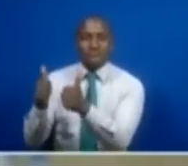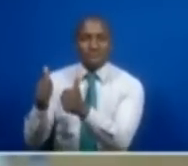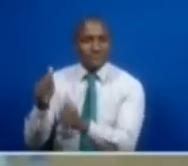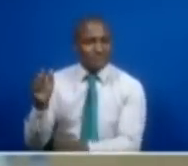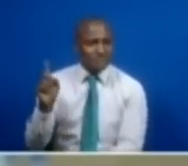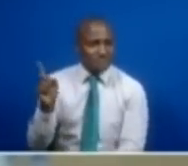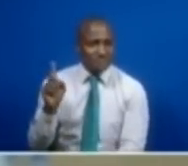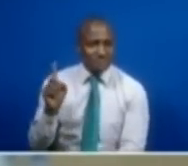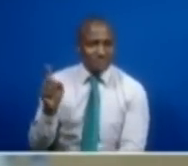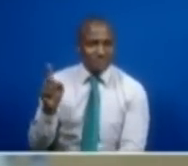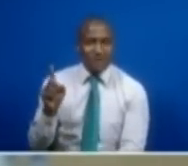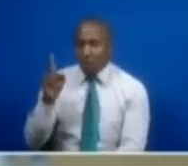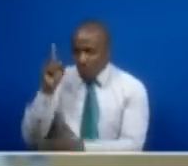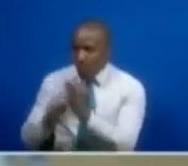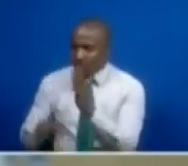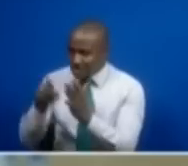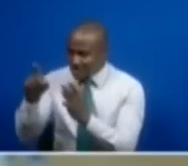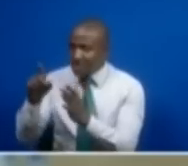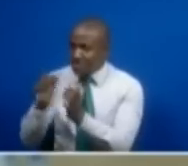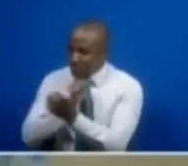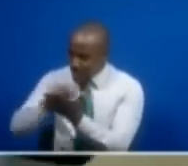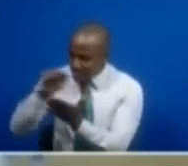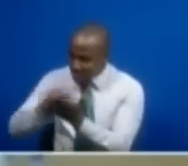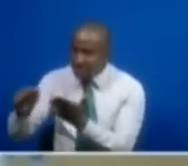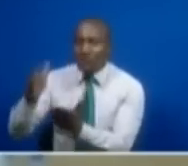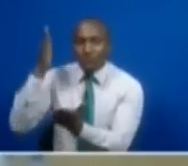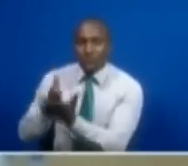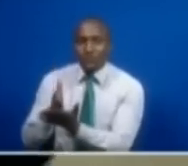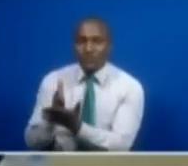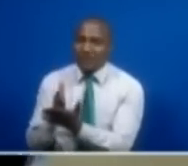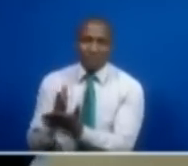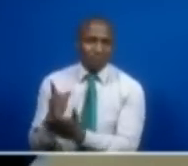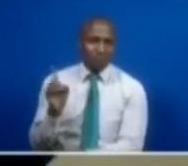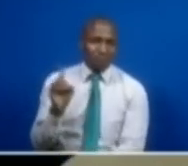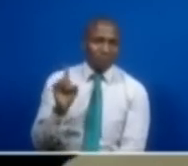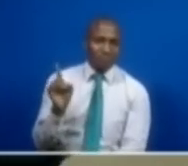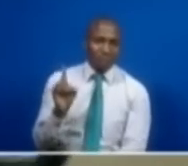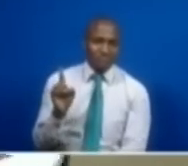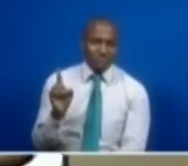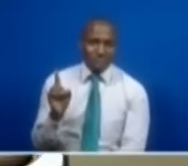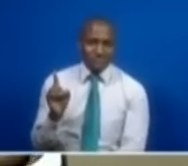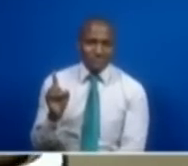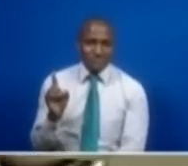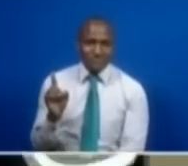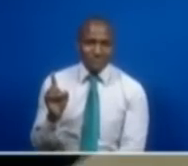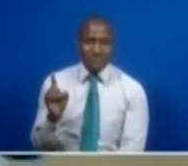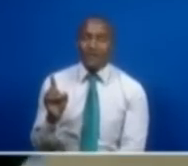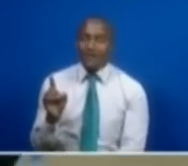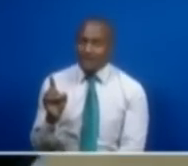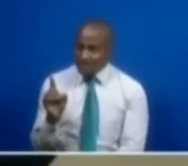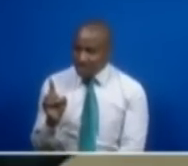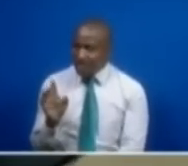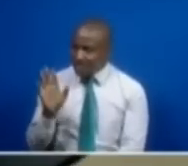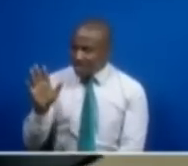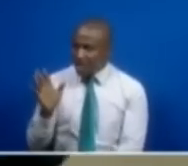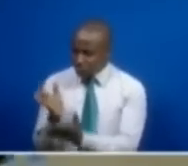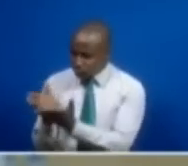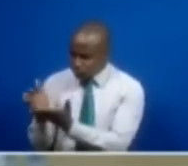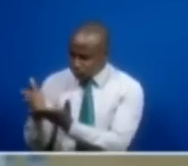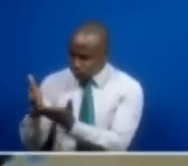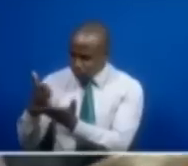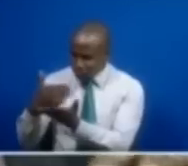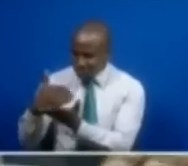whatever they publish is the truth, that that is what the country is thinking. Even their sampling is